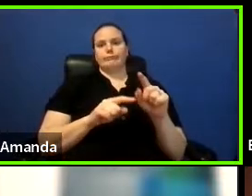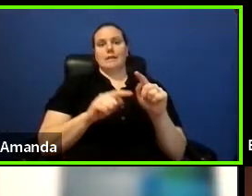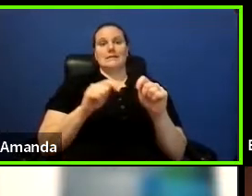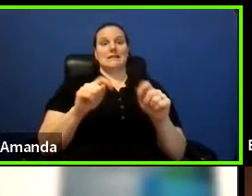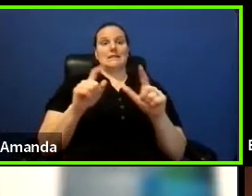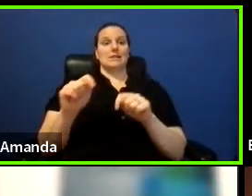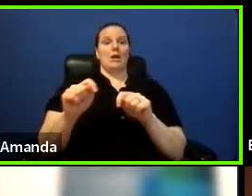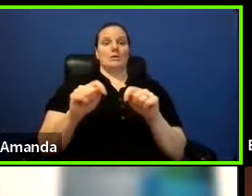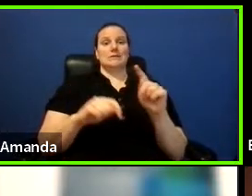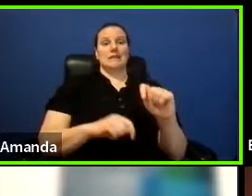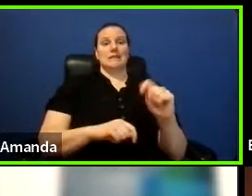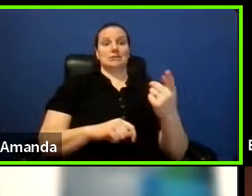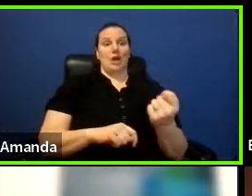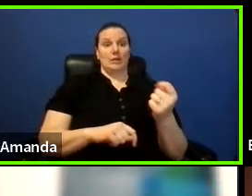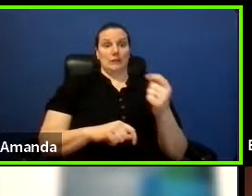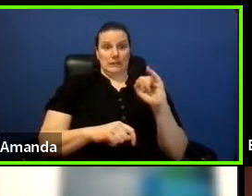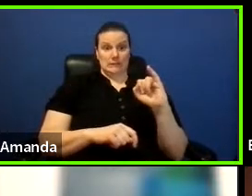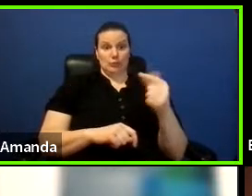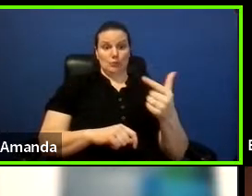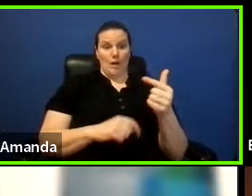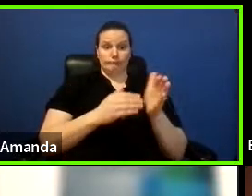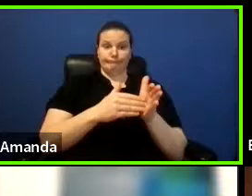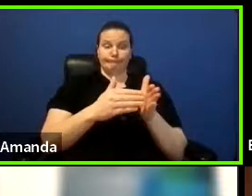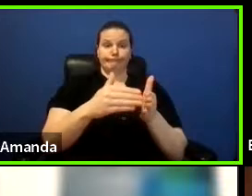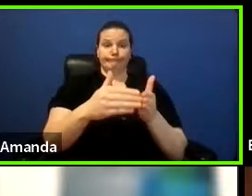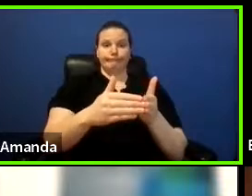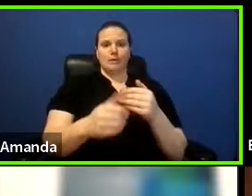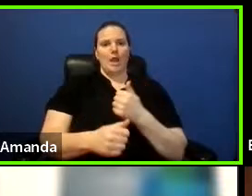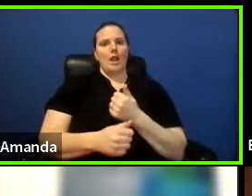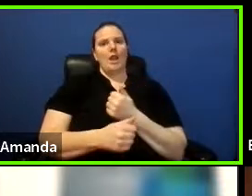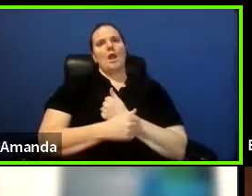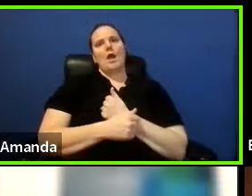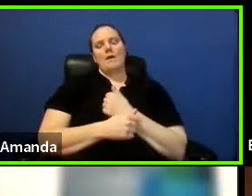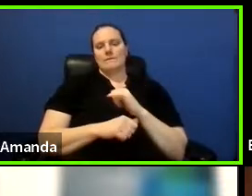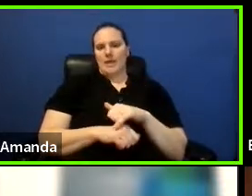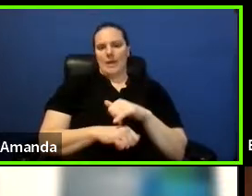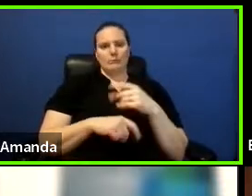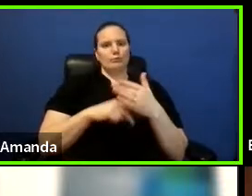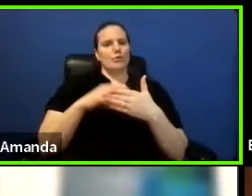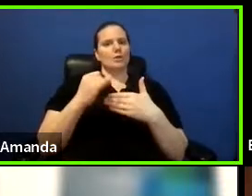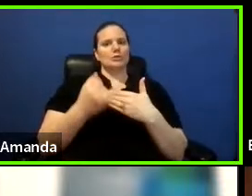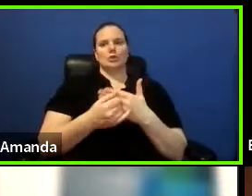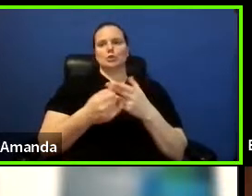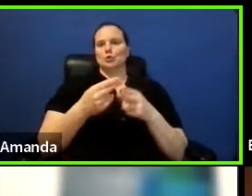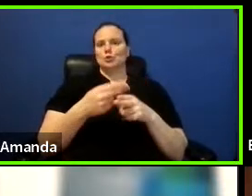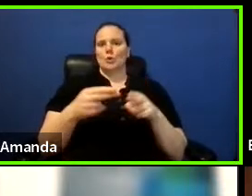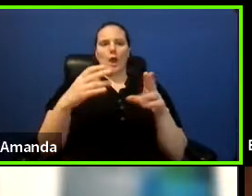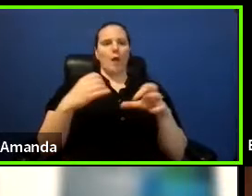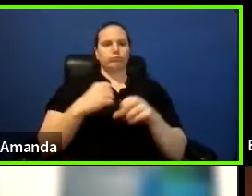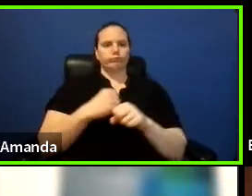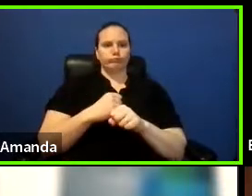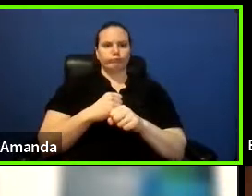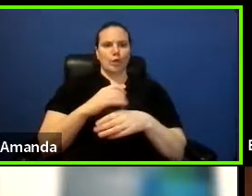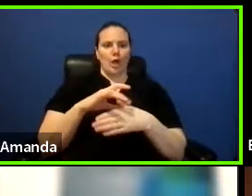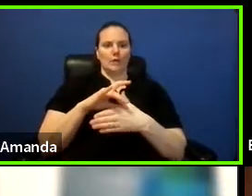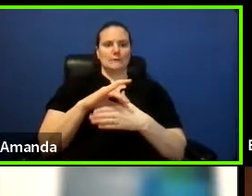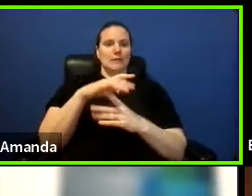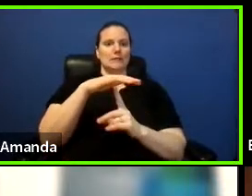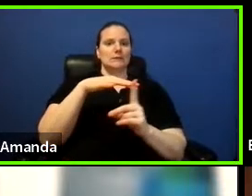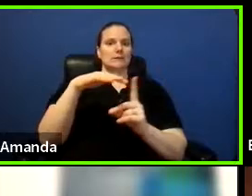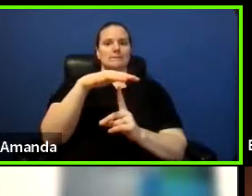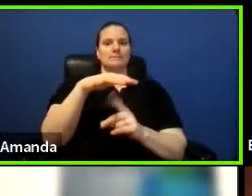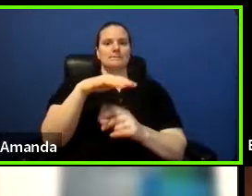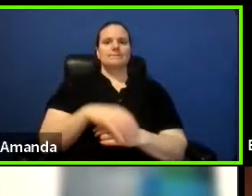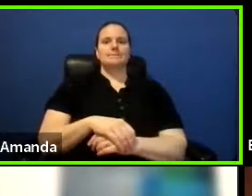and Instagram regularly, is I really do love the project's short form content and just like